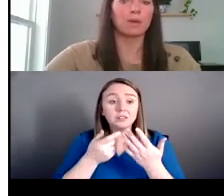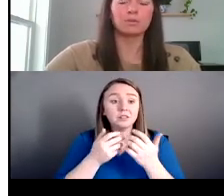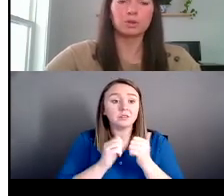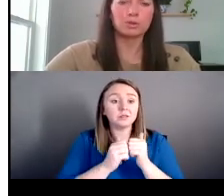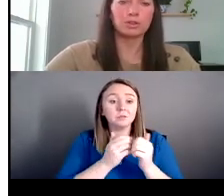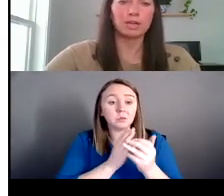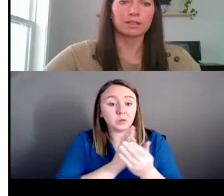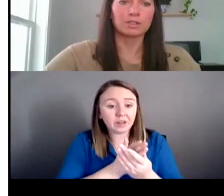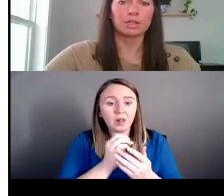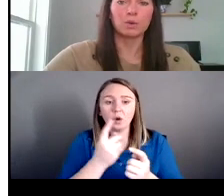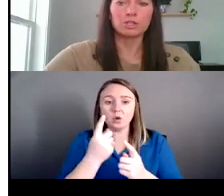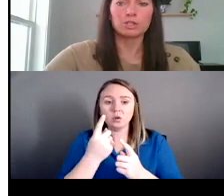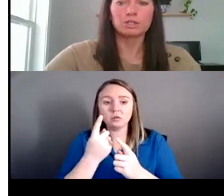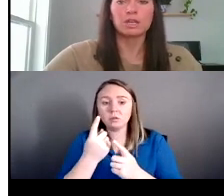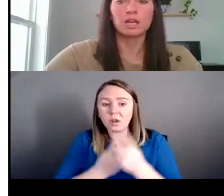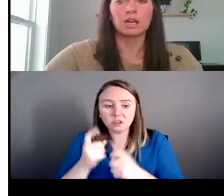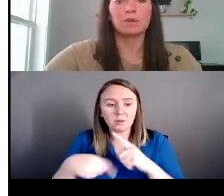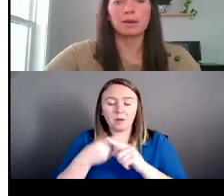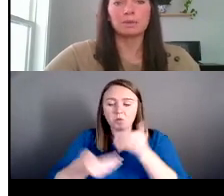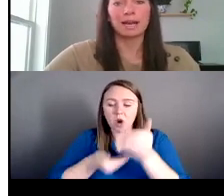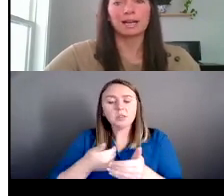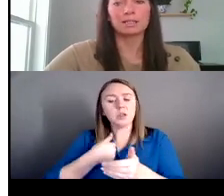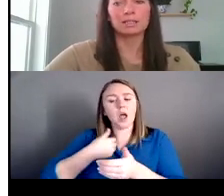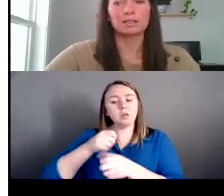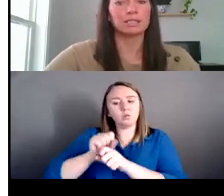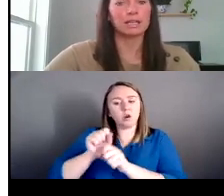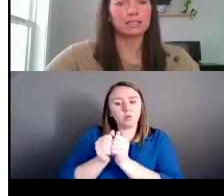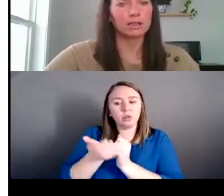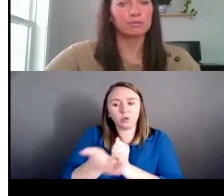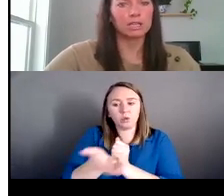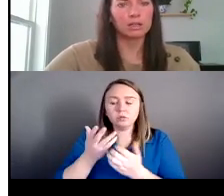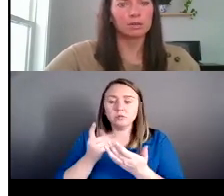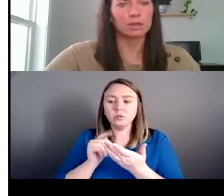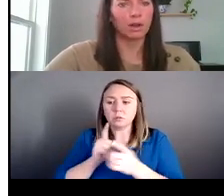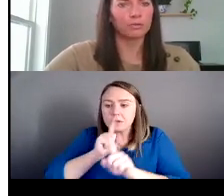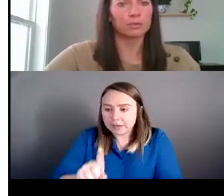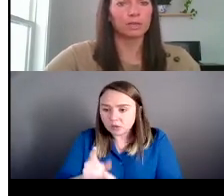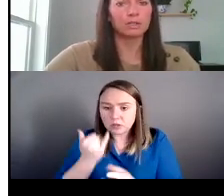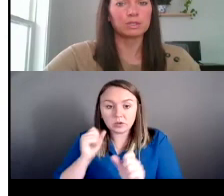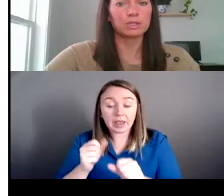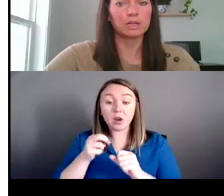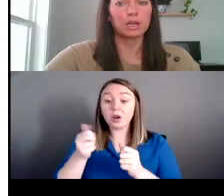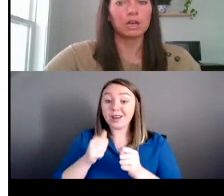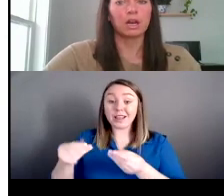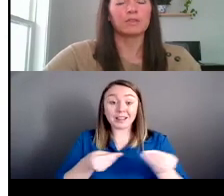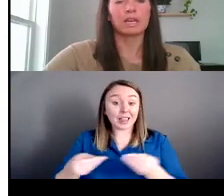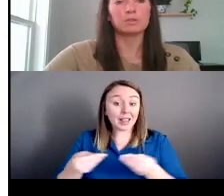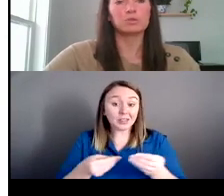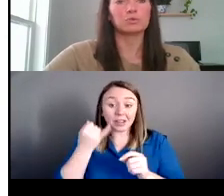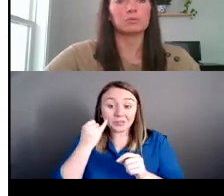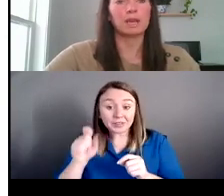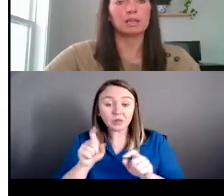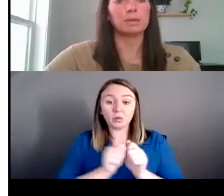I can work with you to answer any questions, and I'm happy to act as a liaison if needed with the law enforcement agency. The